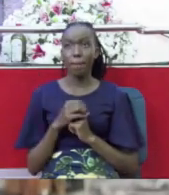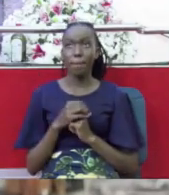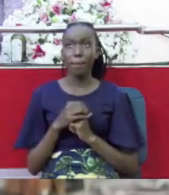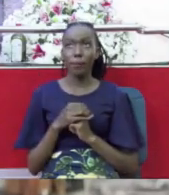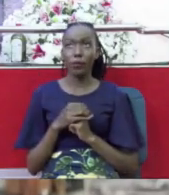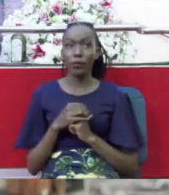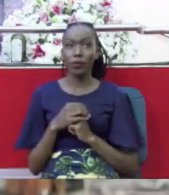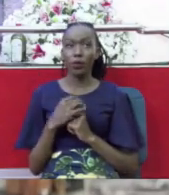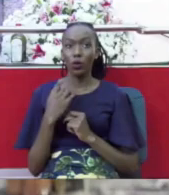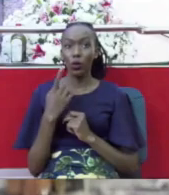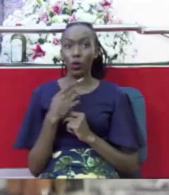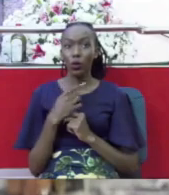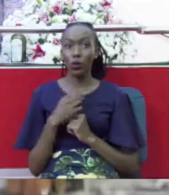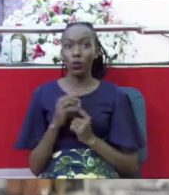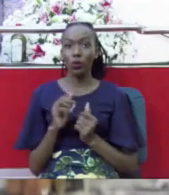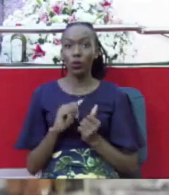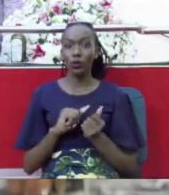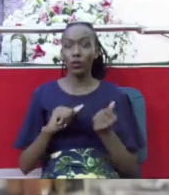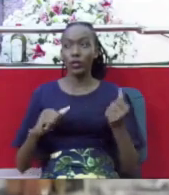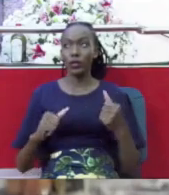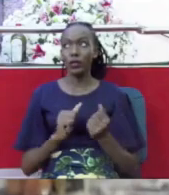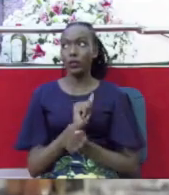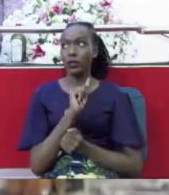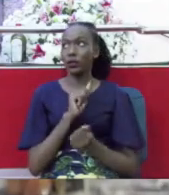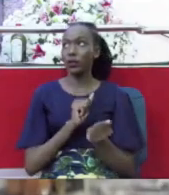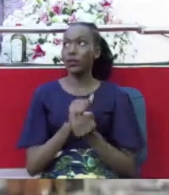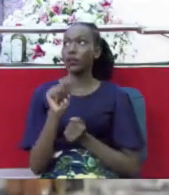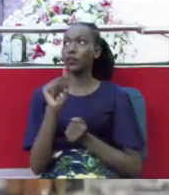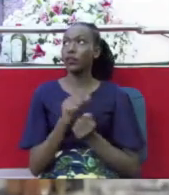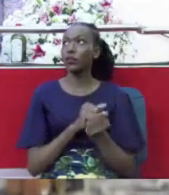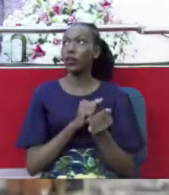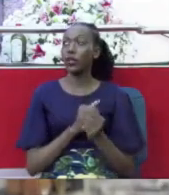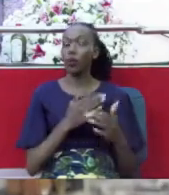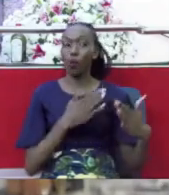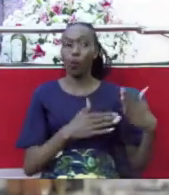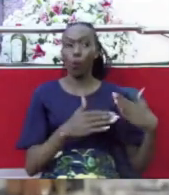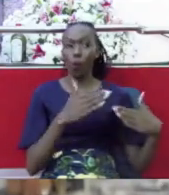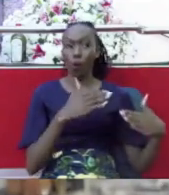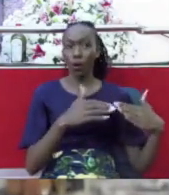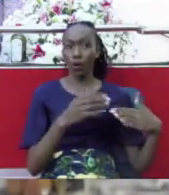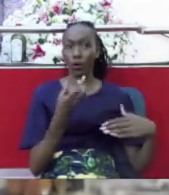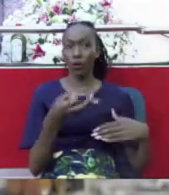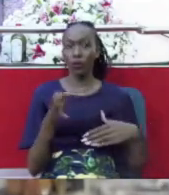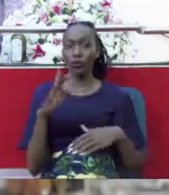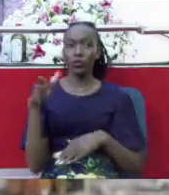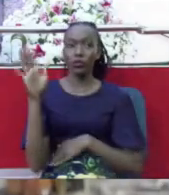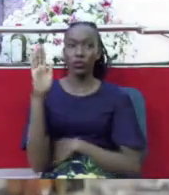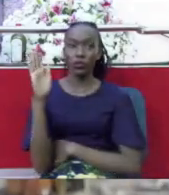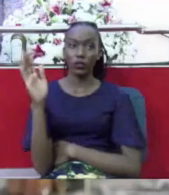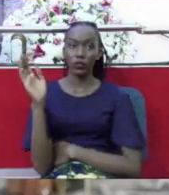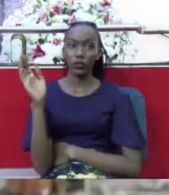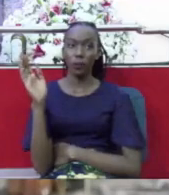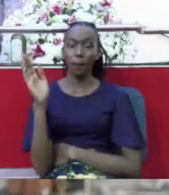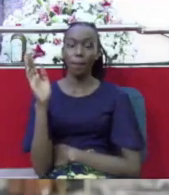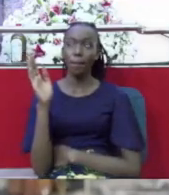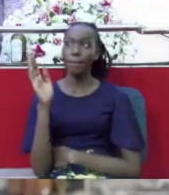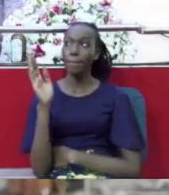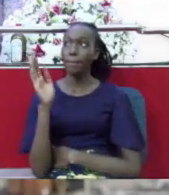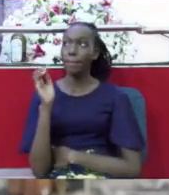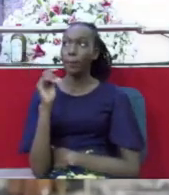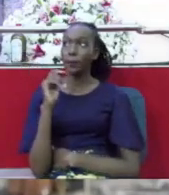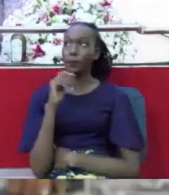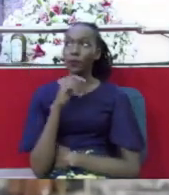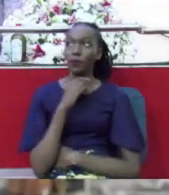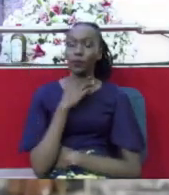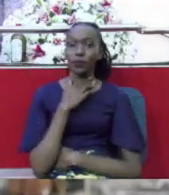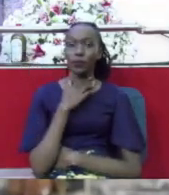These are men who believed God. In fact, the testimony of Caleb is that he trusted, he believed, he had confidence in what God is able to do.